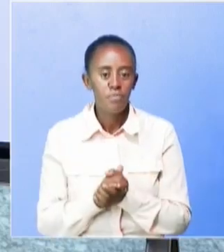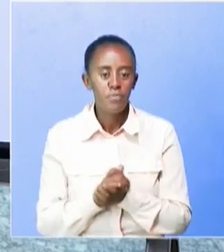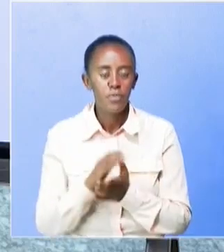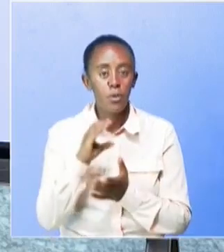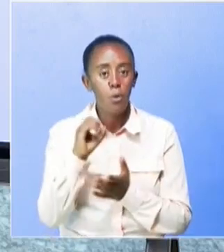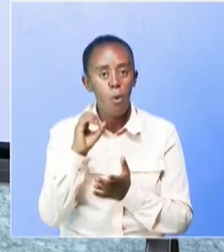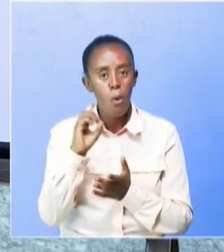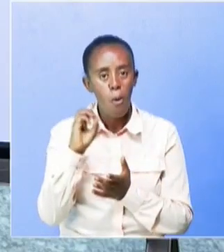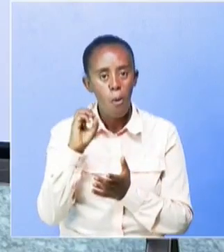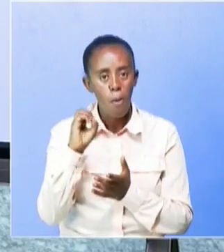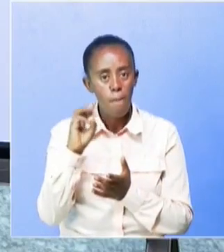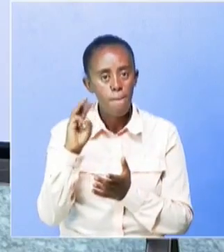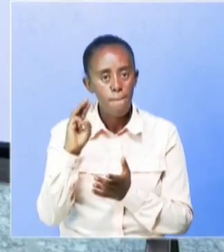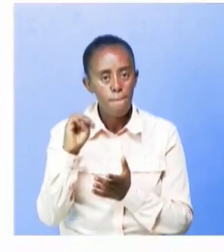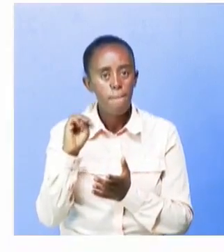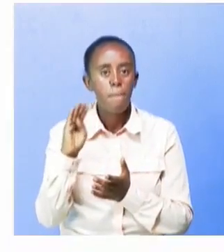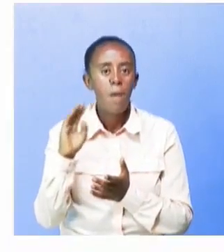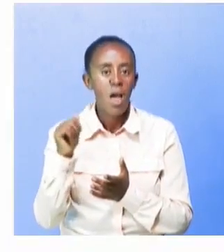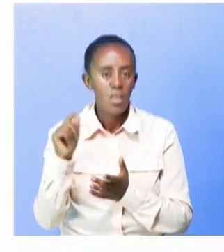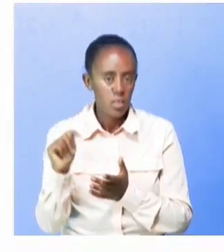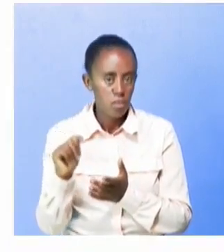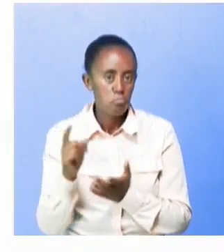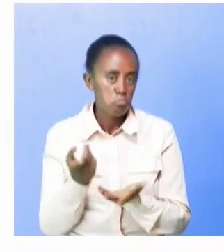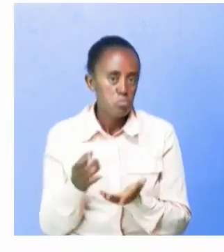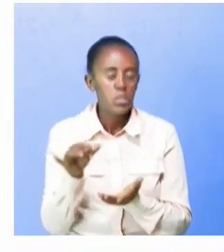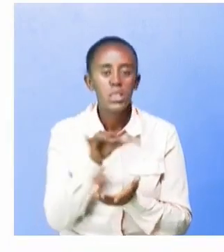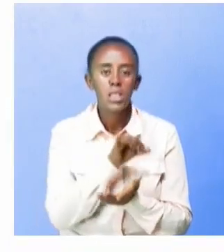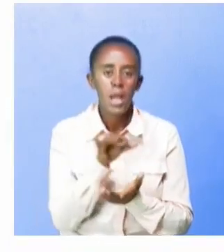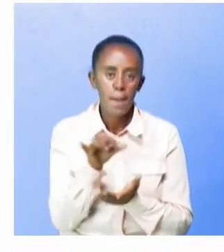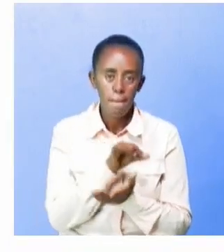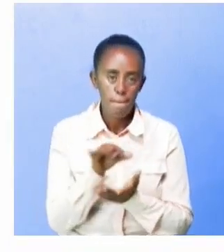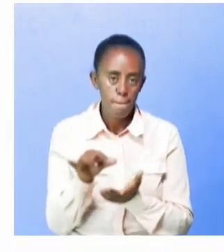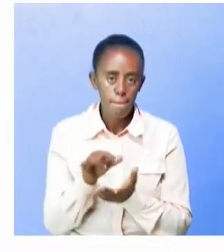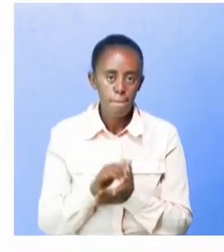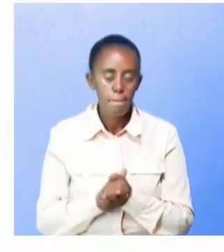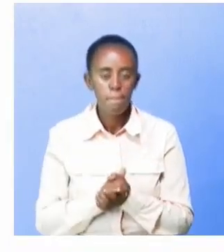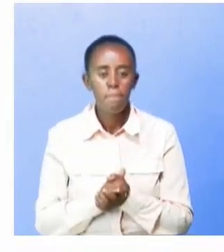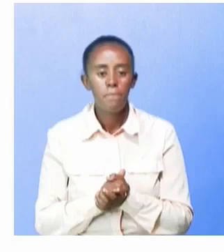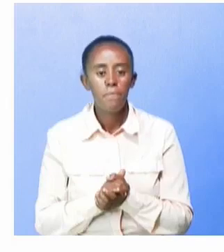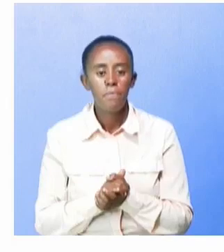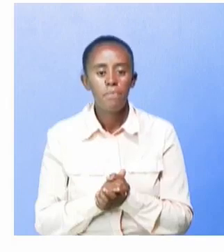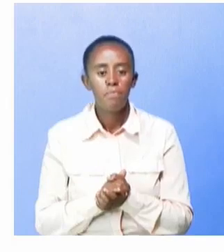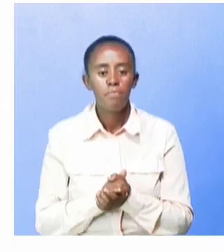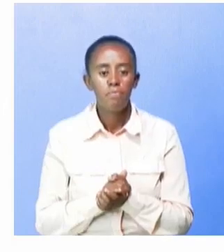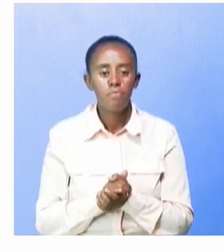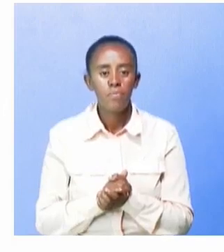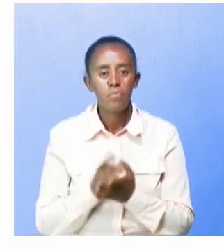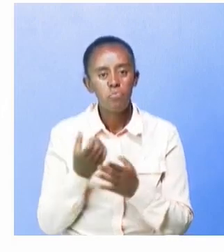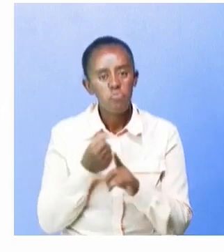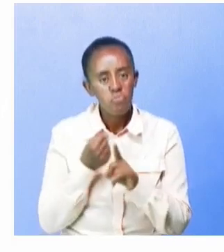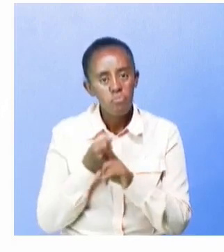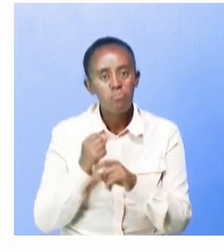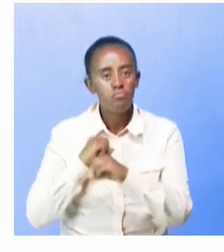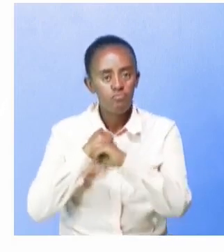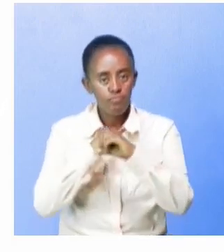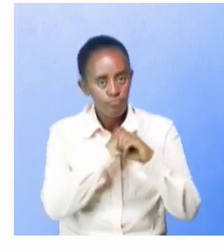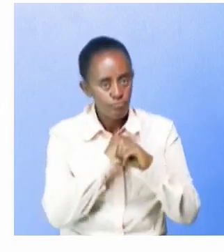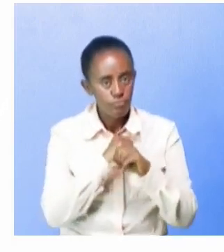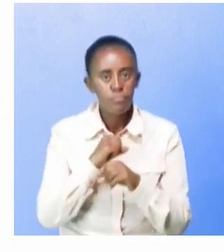combat? Combat, its synonym is fight or